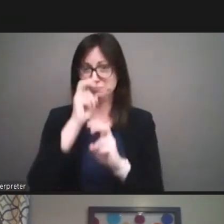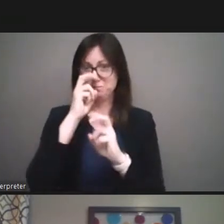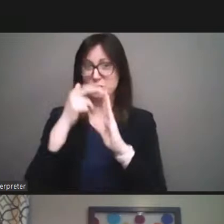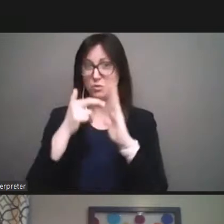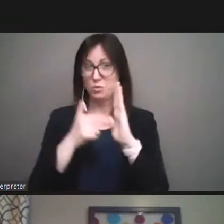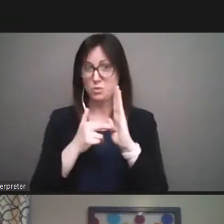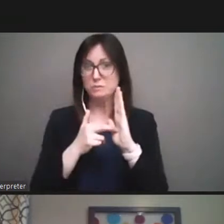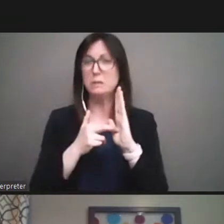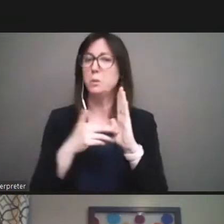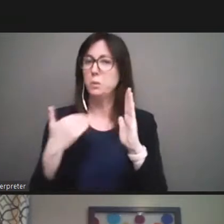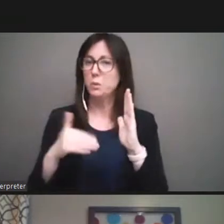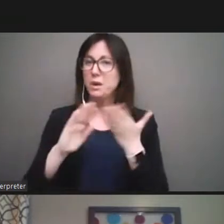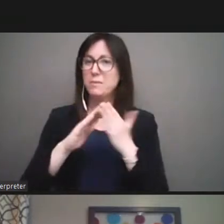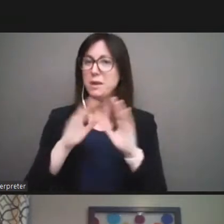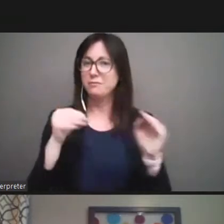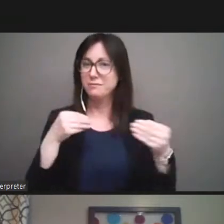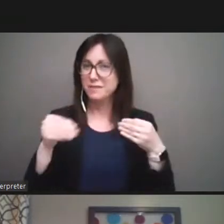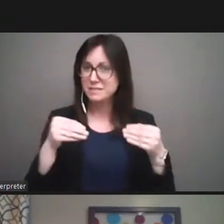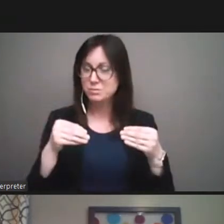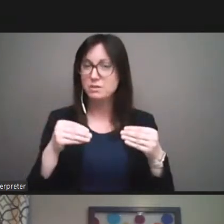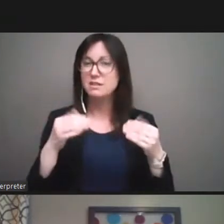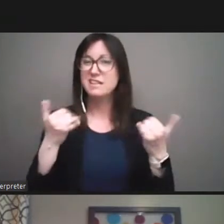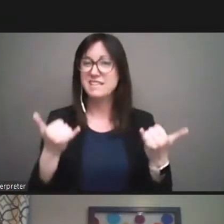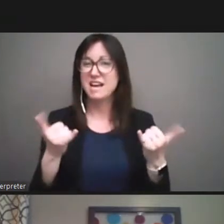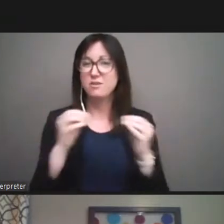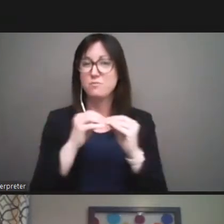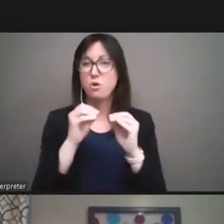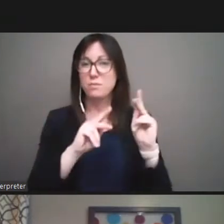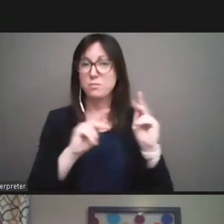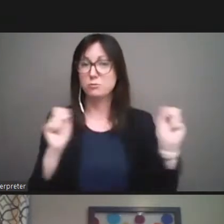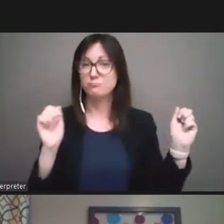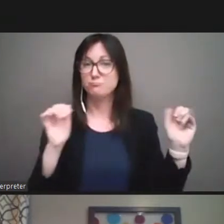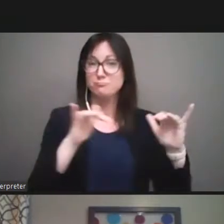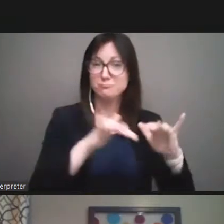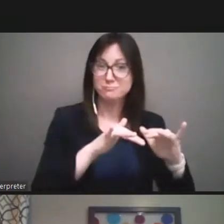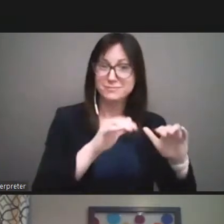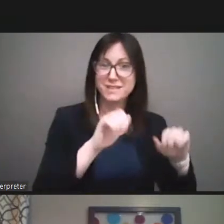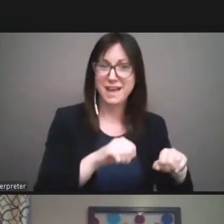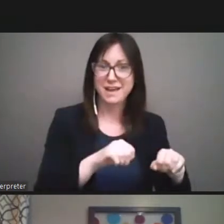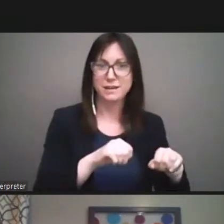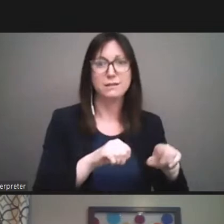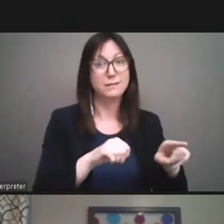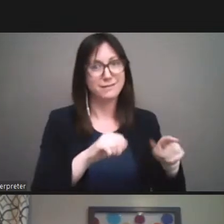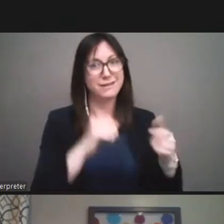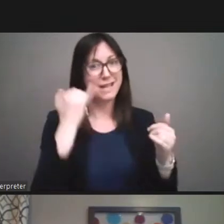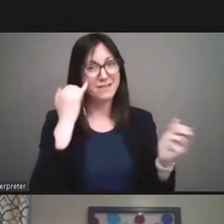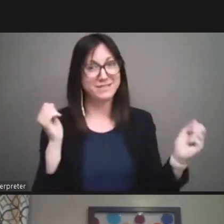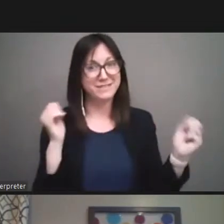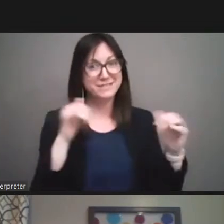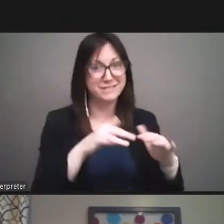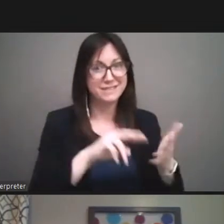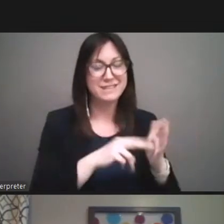we'll be able to gather a bit more, because coming back to that initial concept of quality of life,